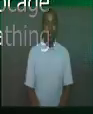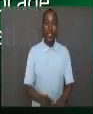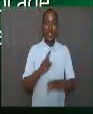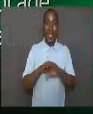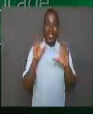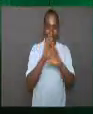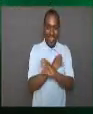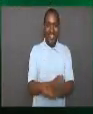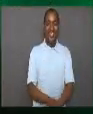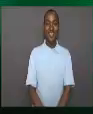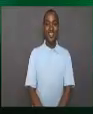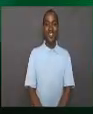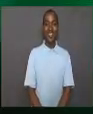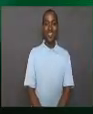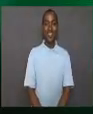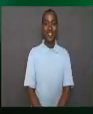Time's up.